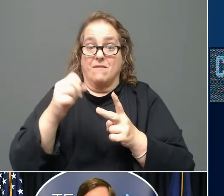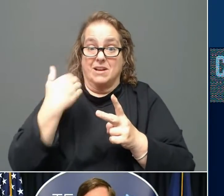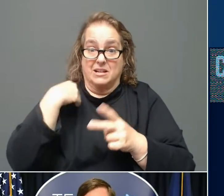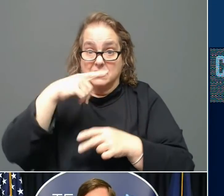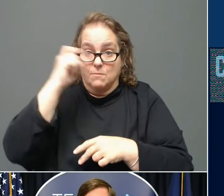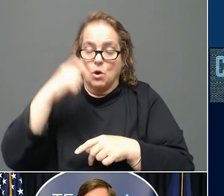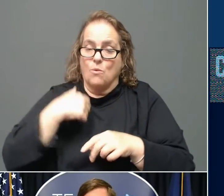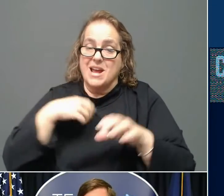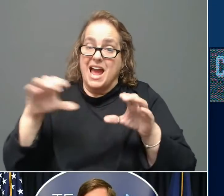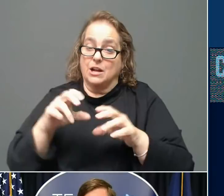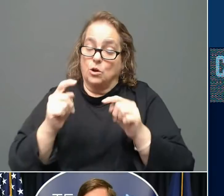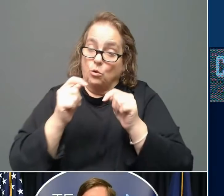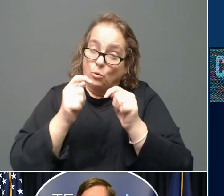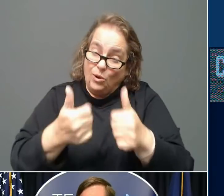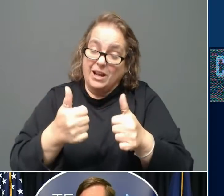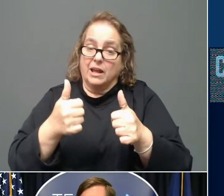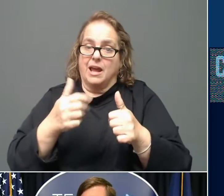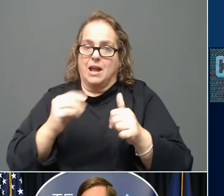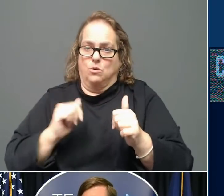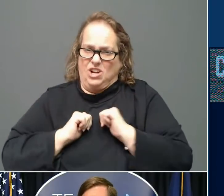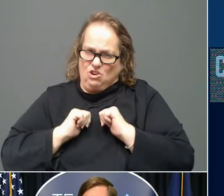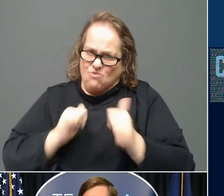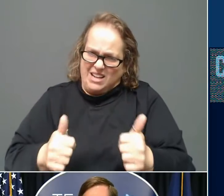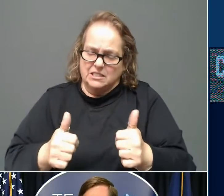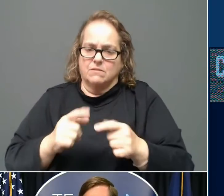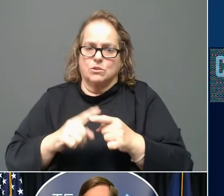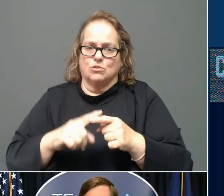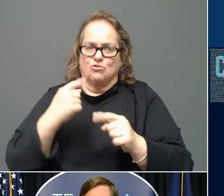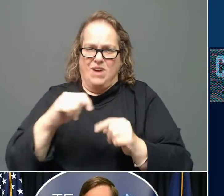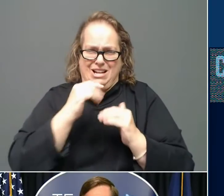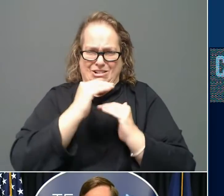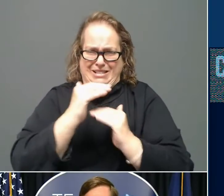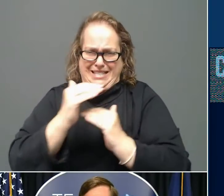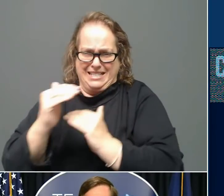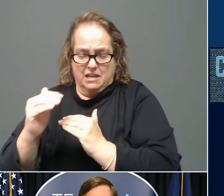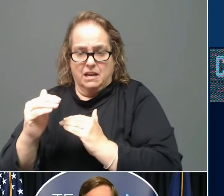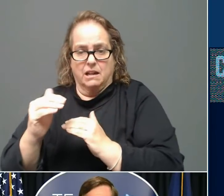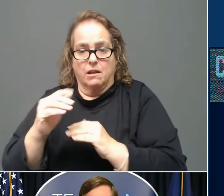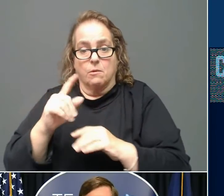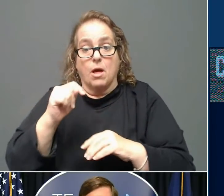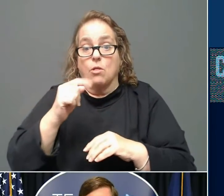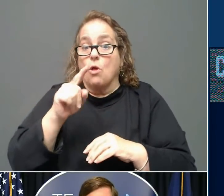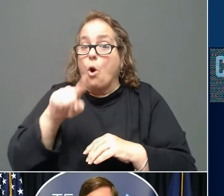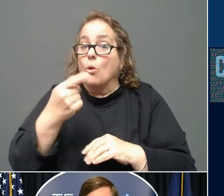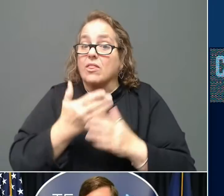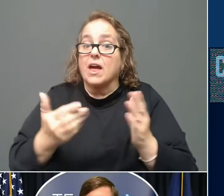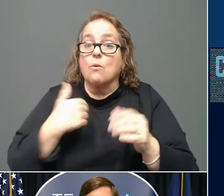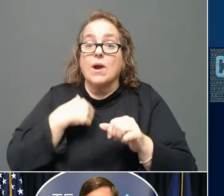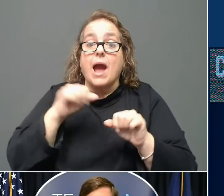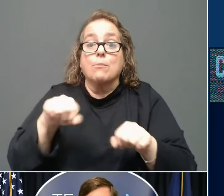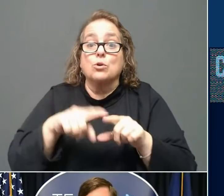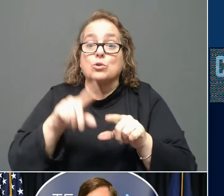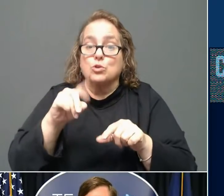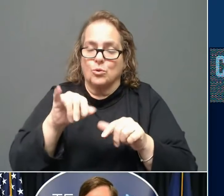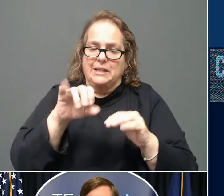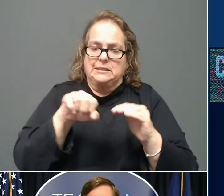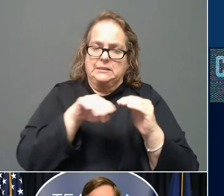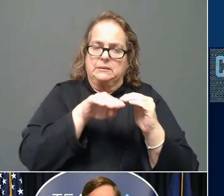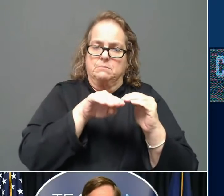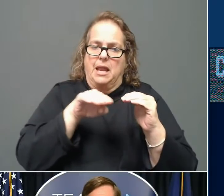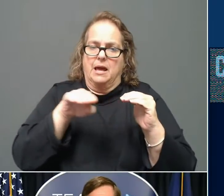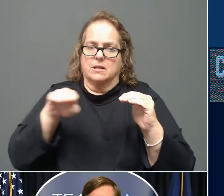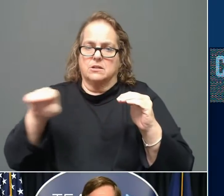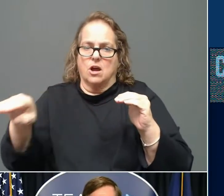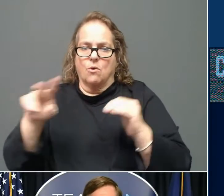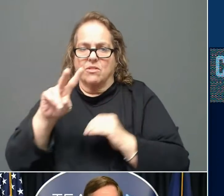you look at it, pretty much the most we were ever able to do is to plateau the virus, is to